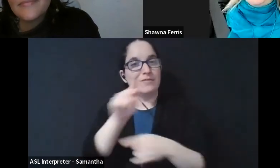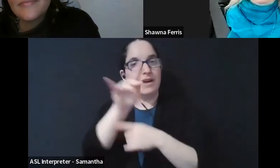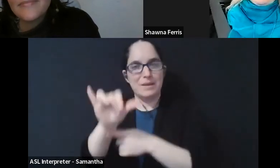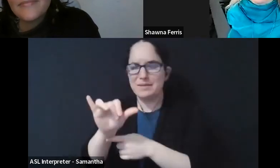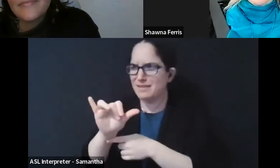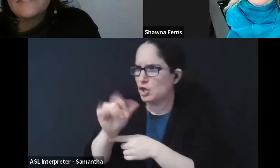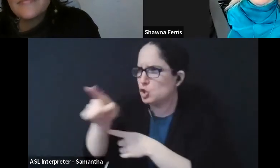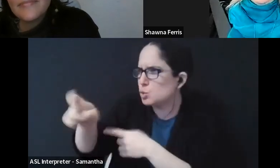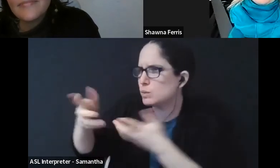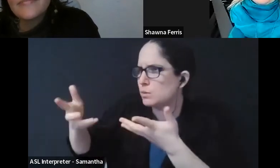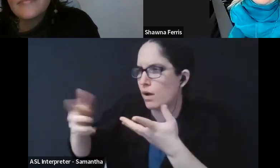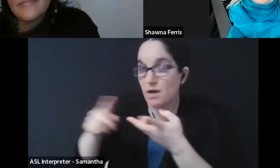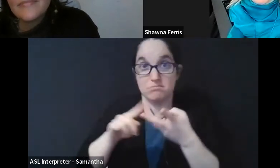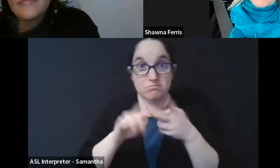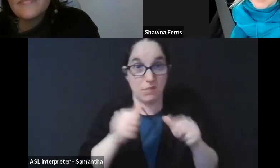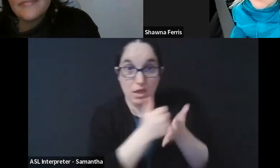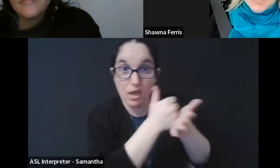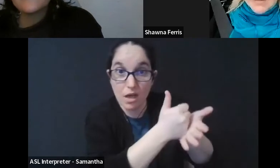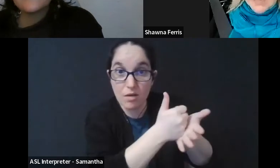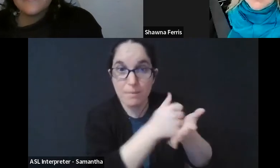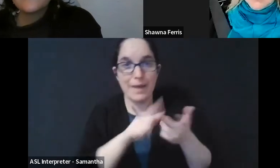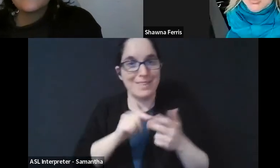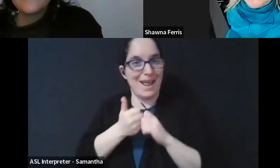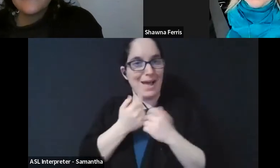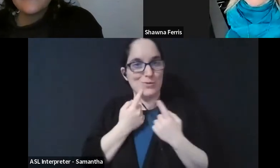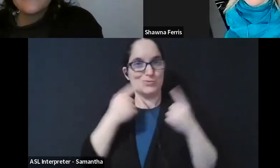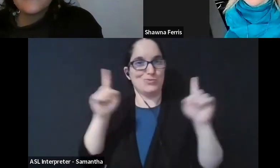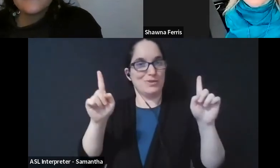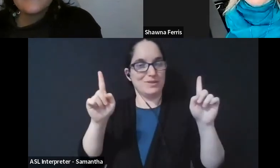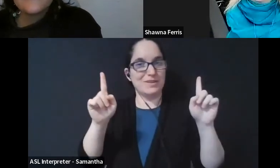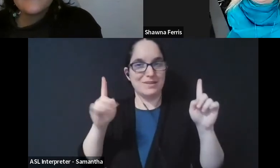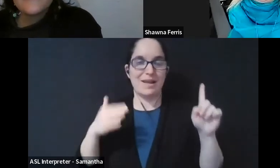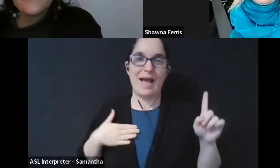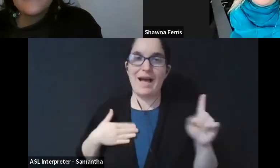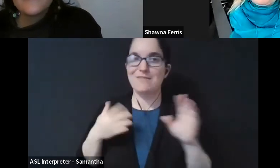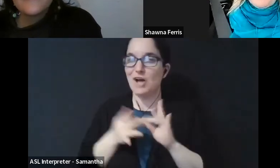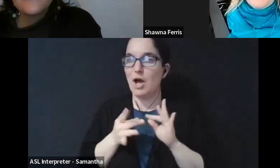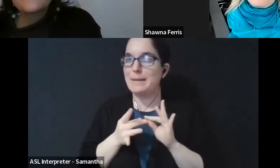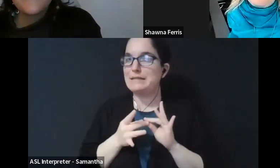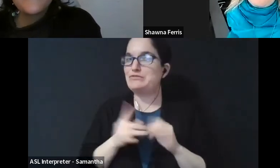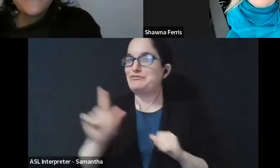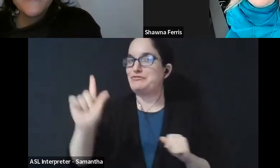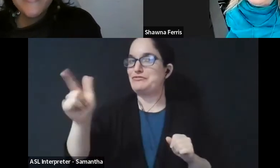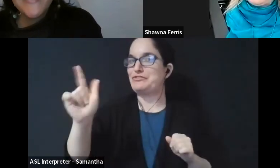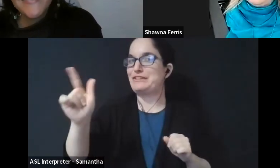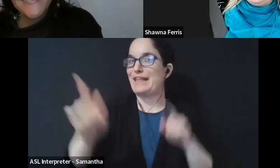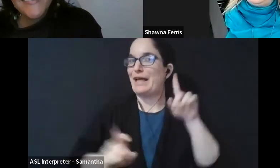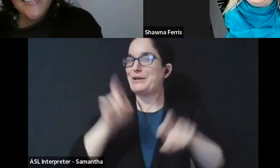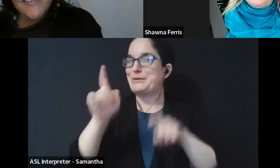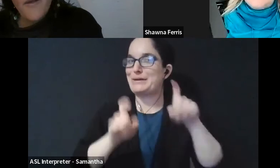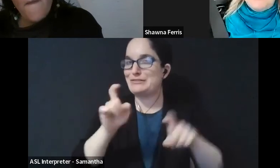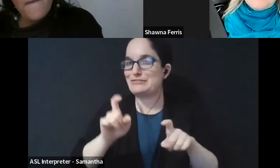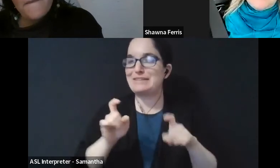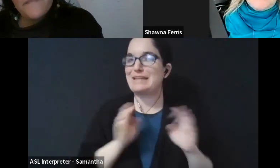can I help? And then getting out of my own way in order to make that happen. I have some comments prepared for one of the later questions on this point, because